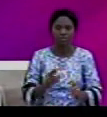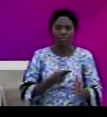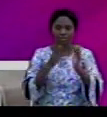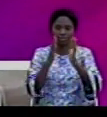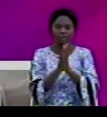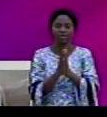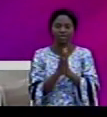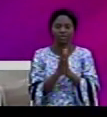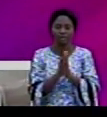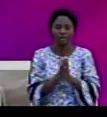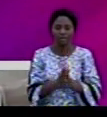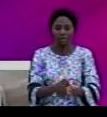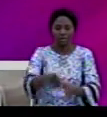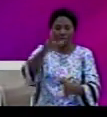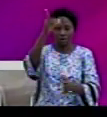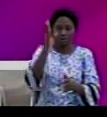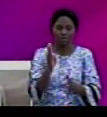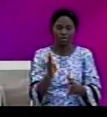God the Father